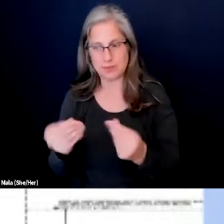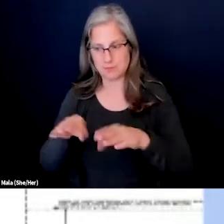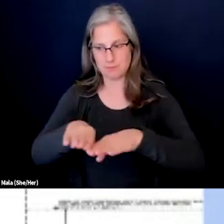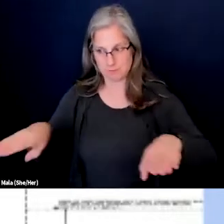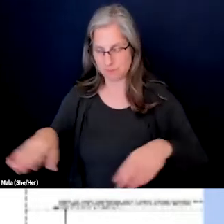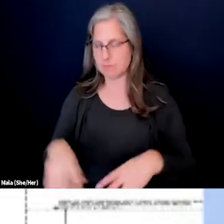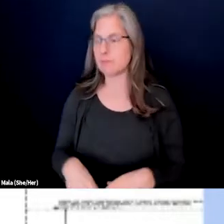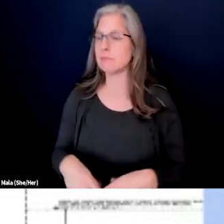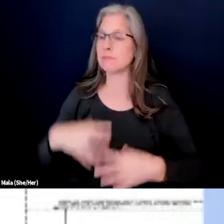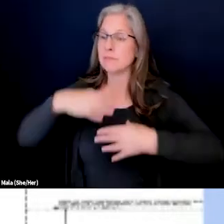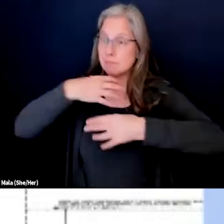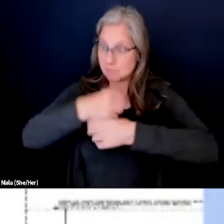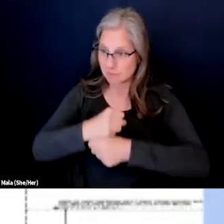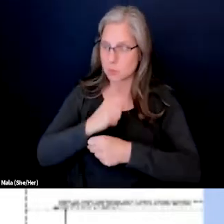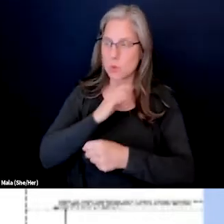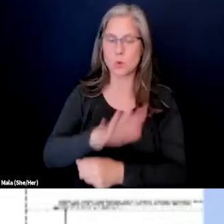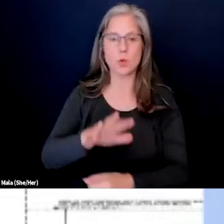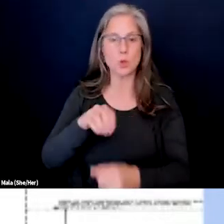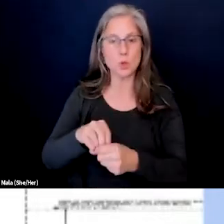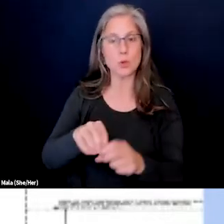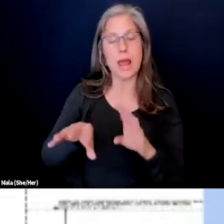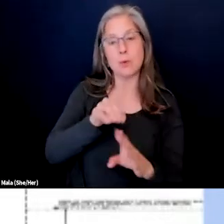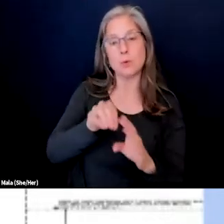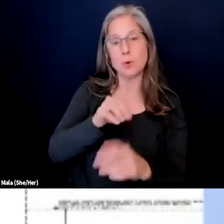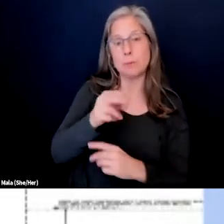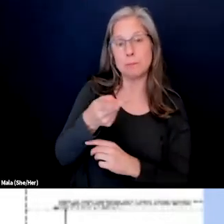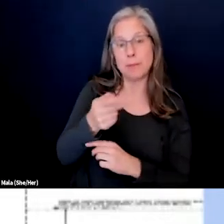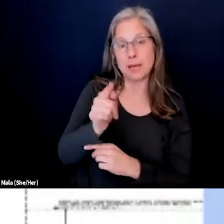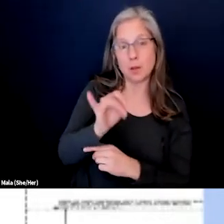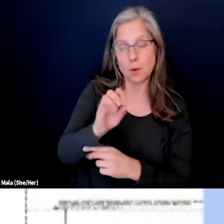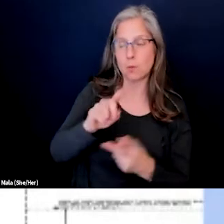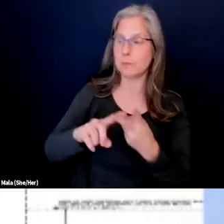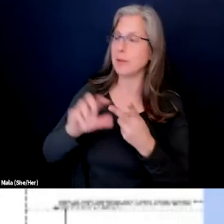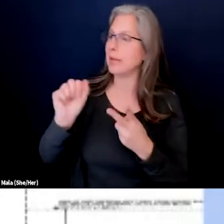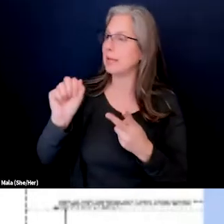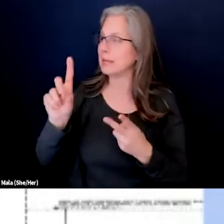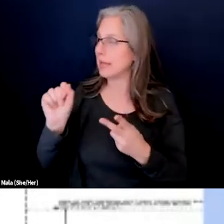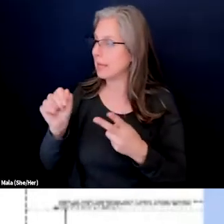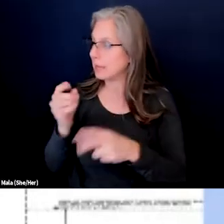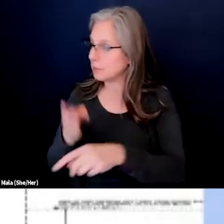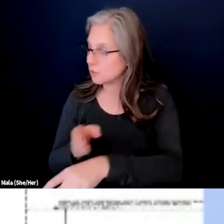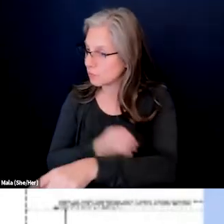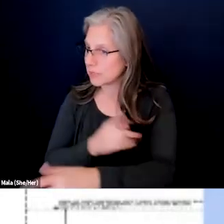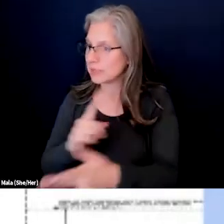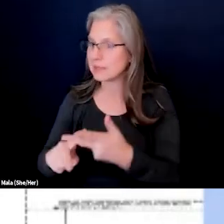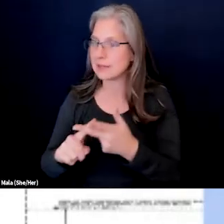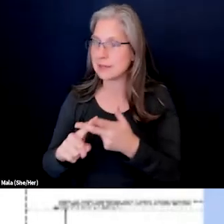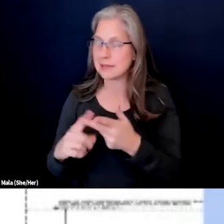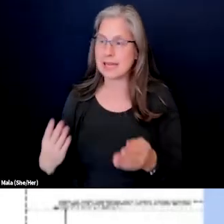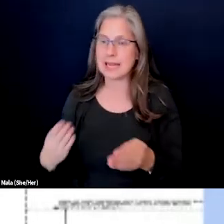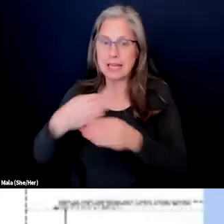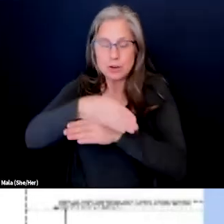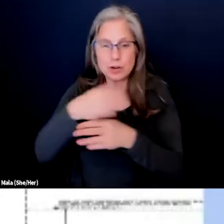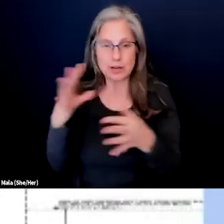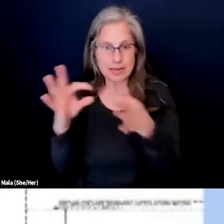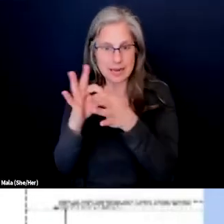would like to include the renovation of the outdoor patios, the ADA improvements, and the interconnecting walkways with the project.